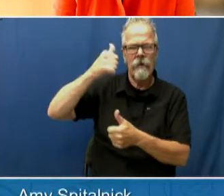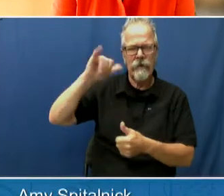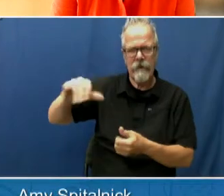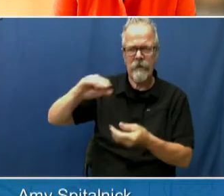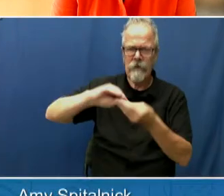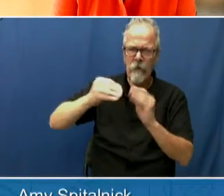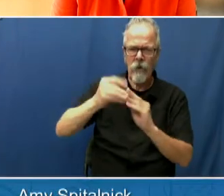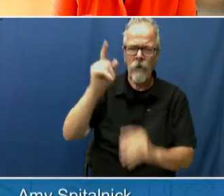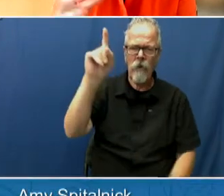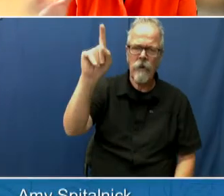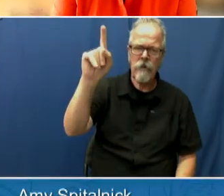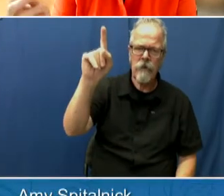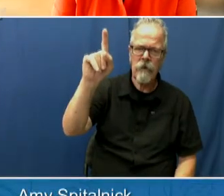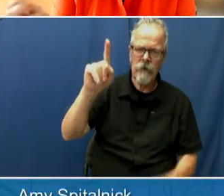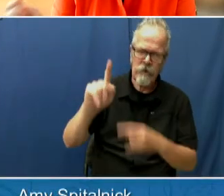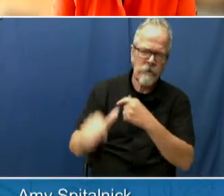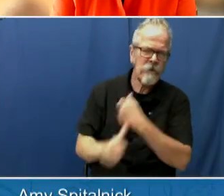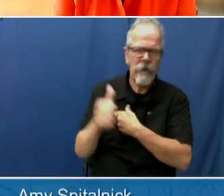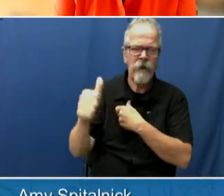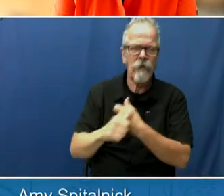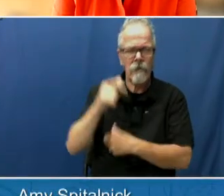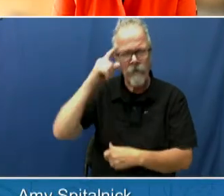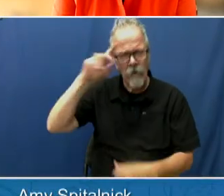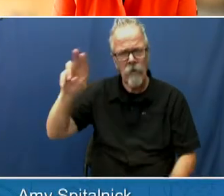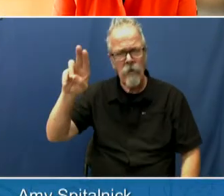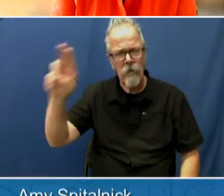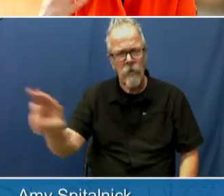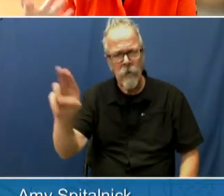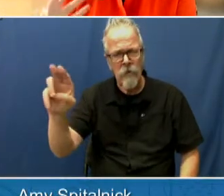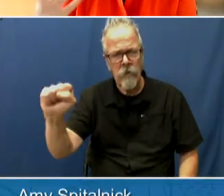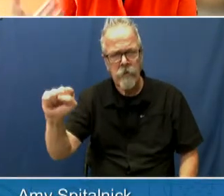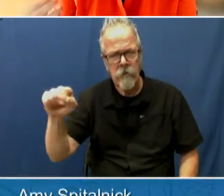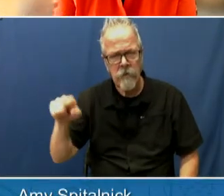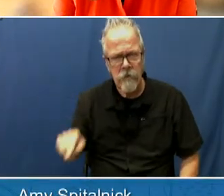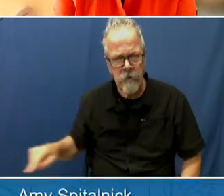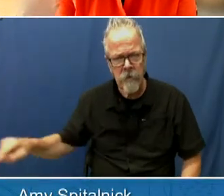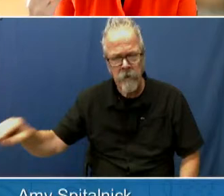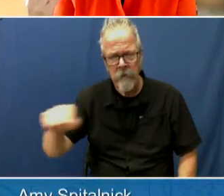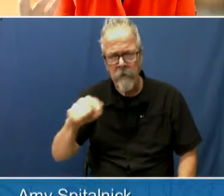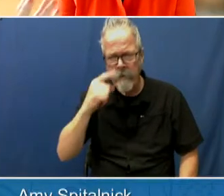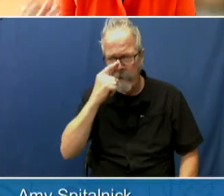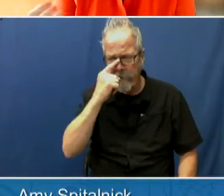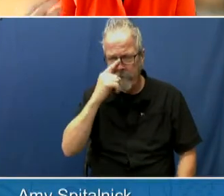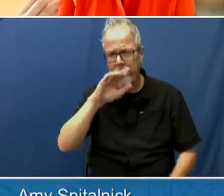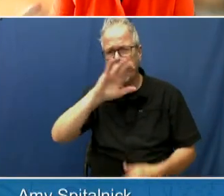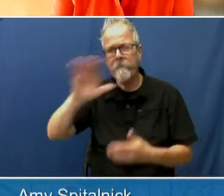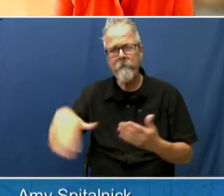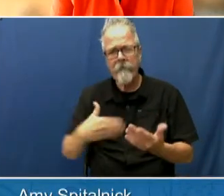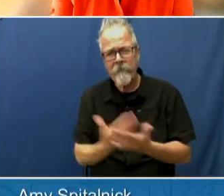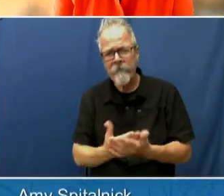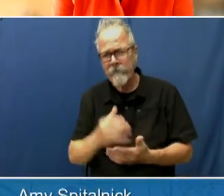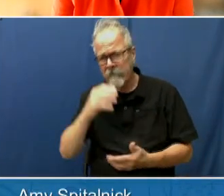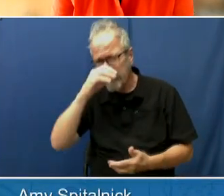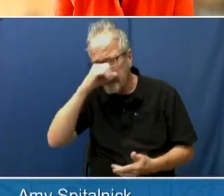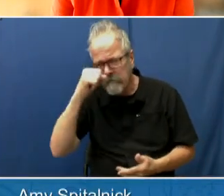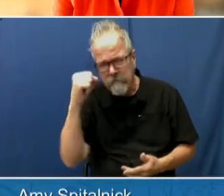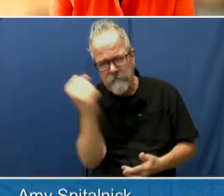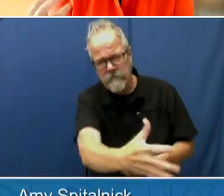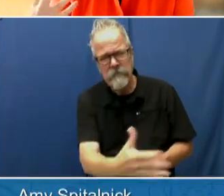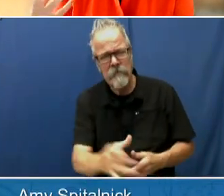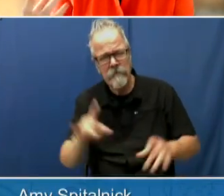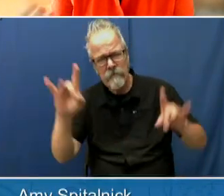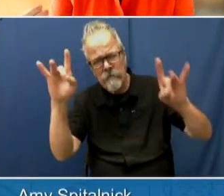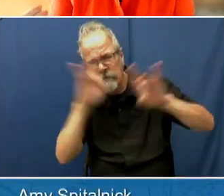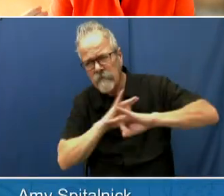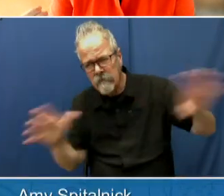terrifying picture. Anecdotally, we also know this to be true. Each attack, each incident of violence inspires the next one.